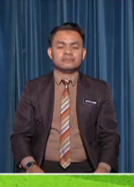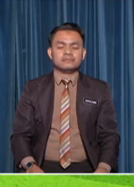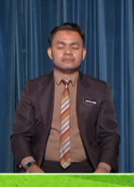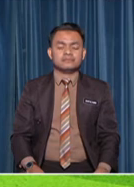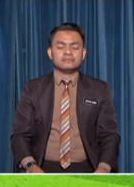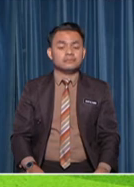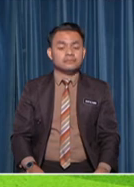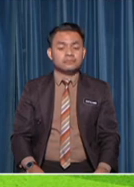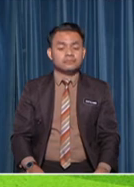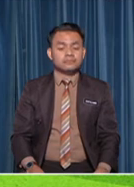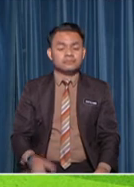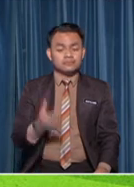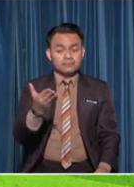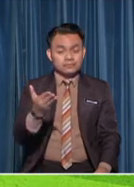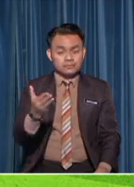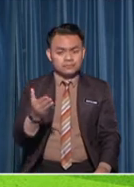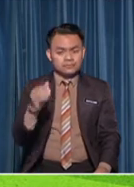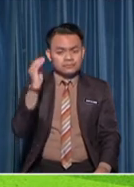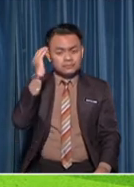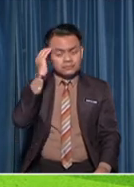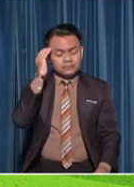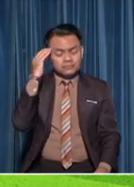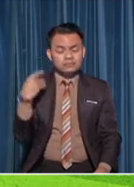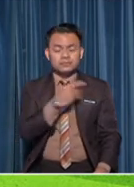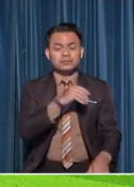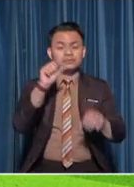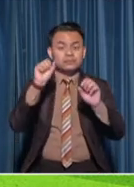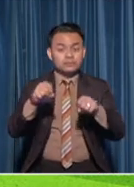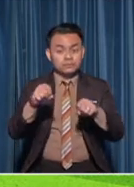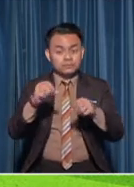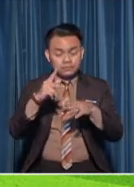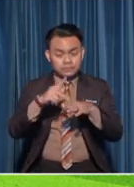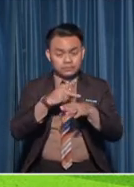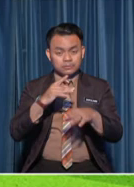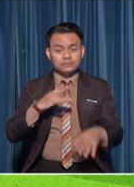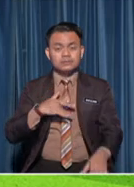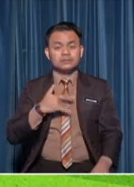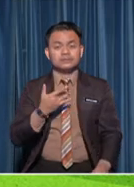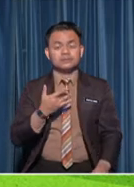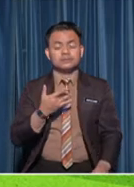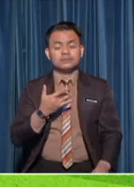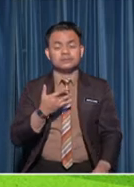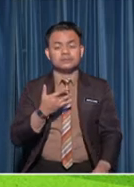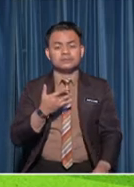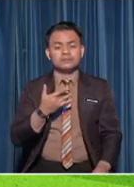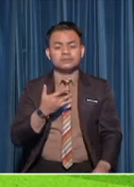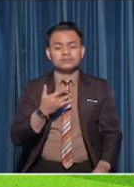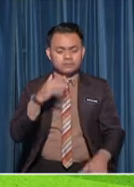Do you know that we can use our sense of touch to find the